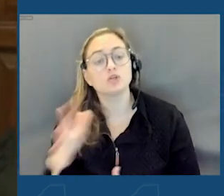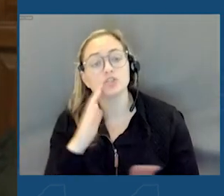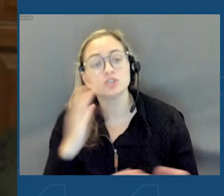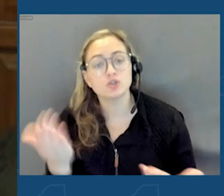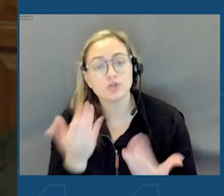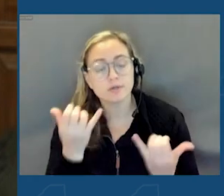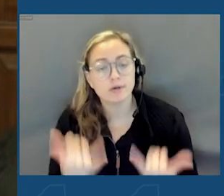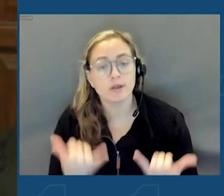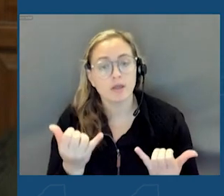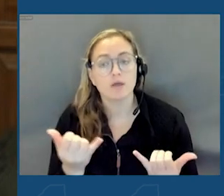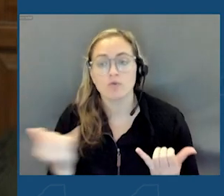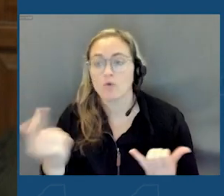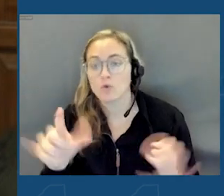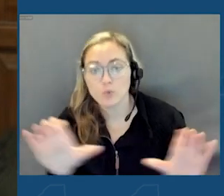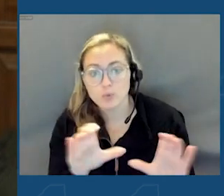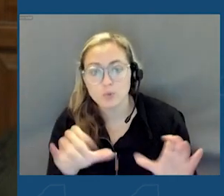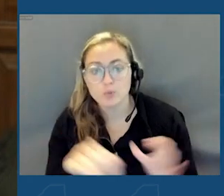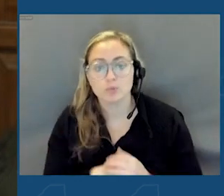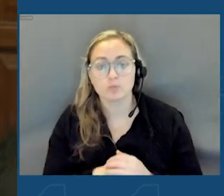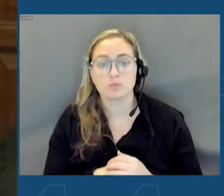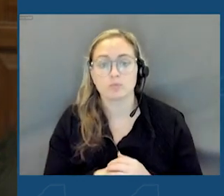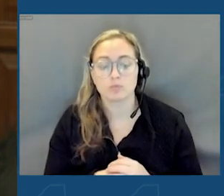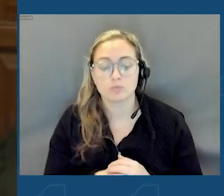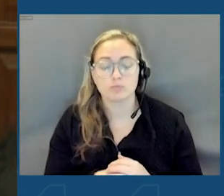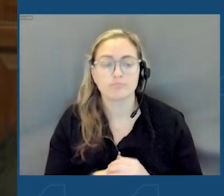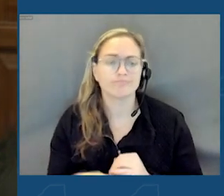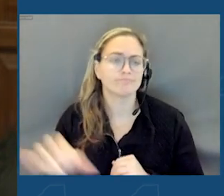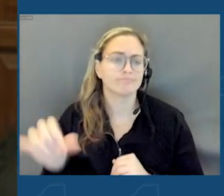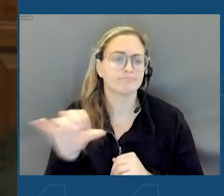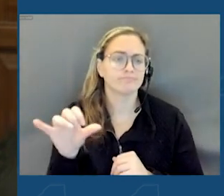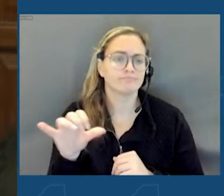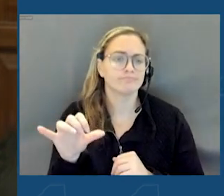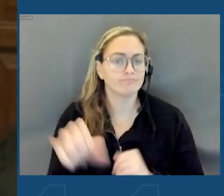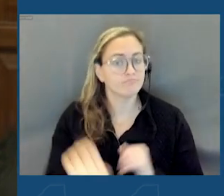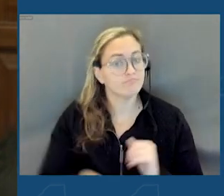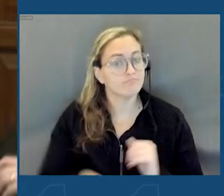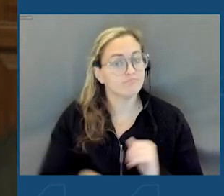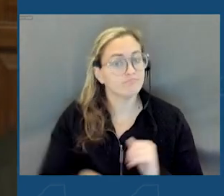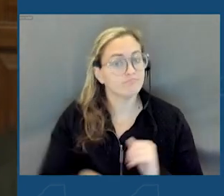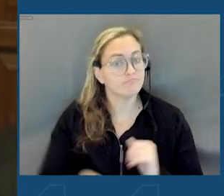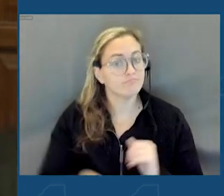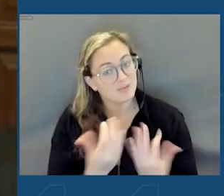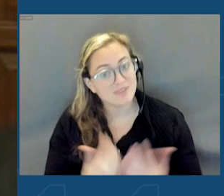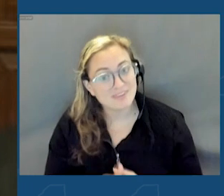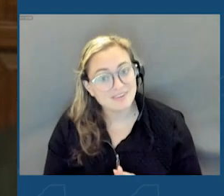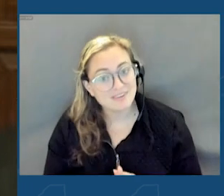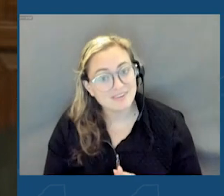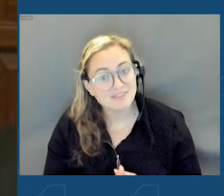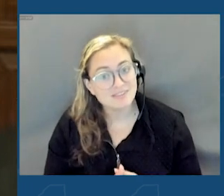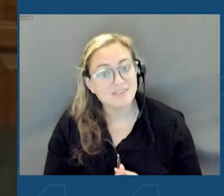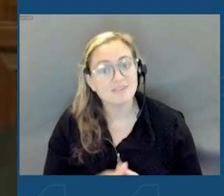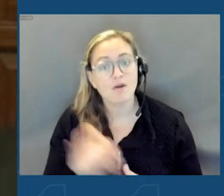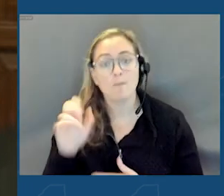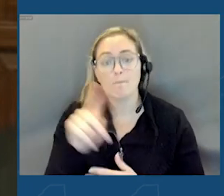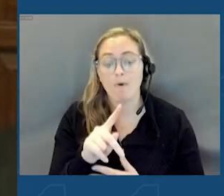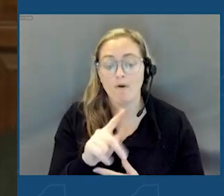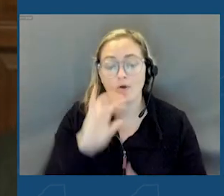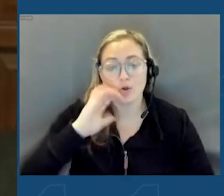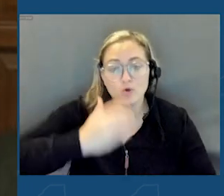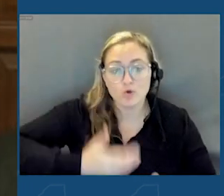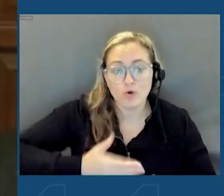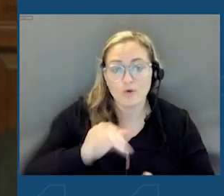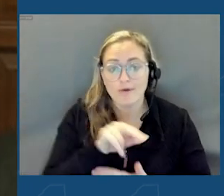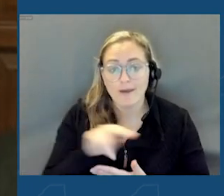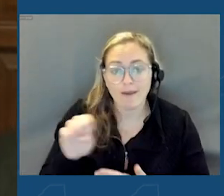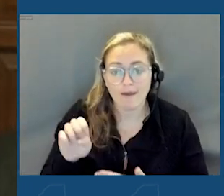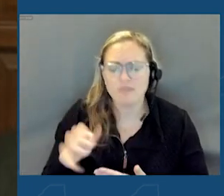do. It's also a proud day for your family. For Mark and your daughter Ann, I want to thank them for being at